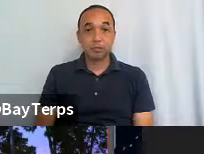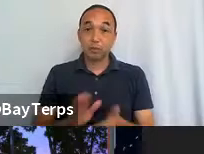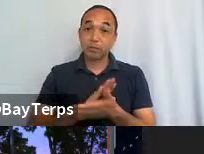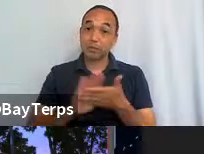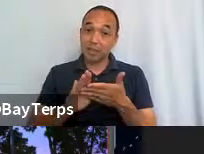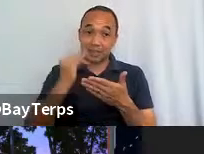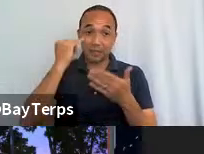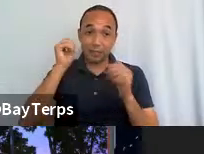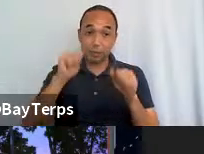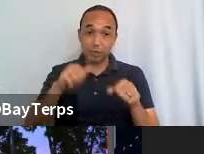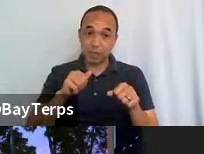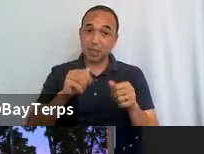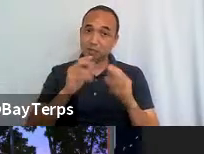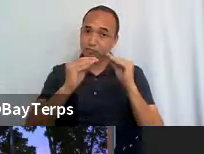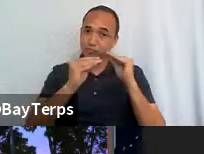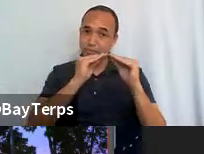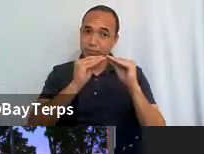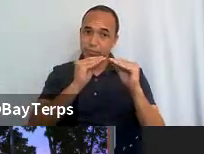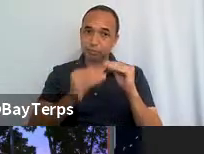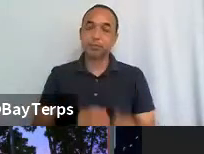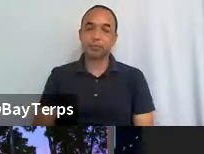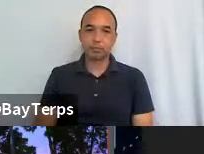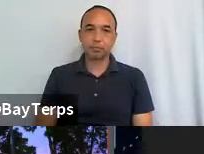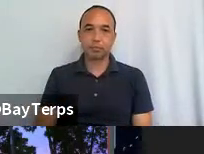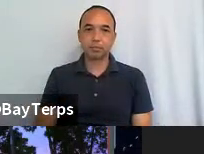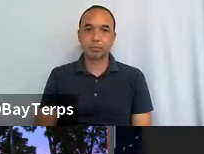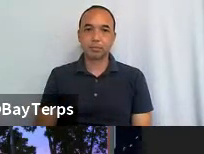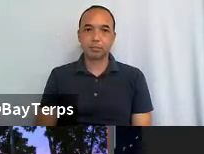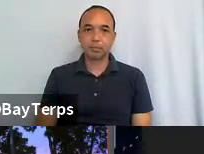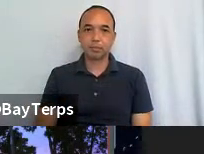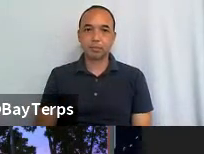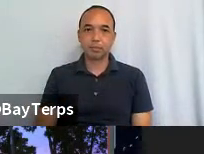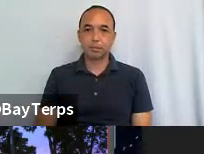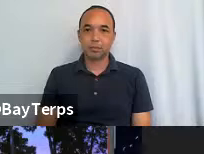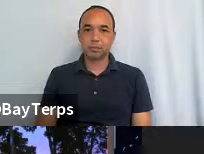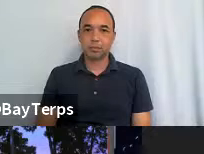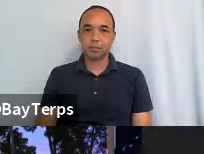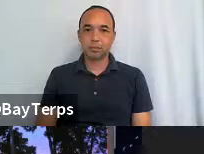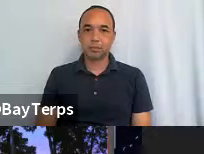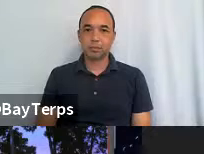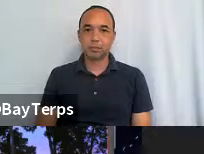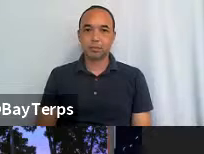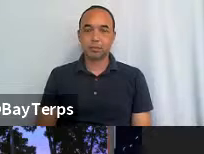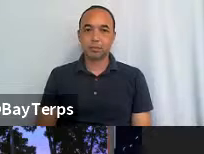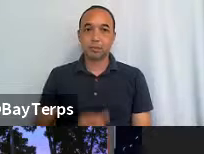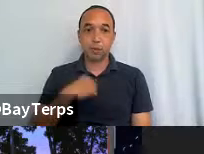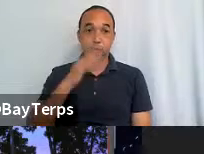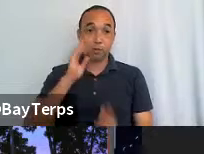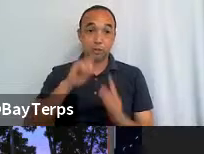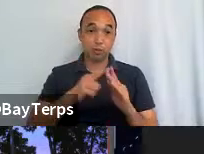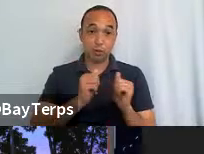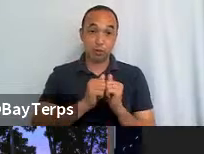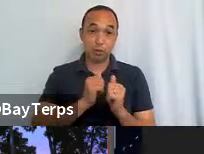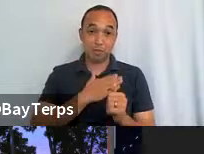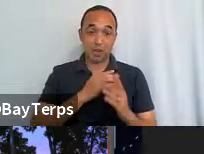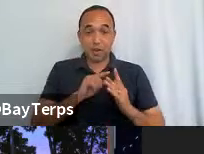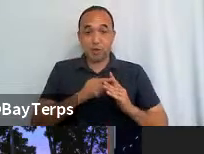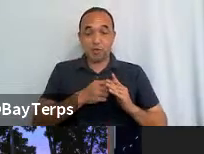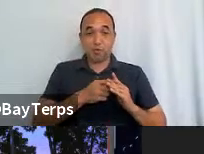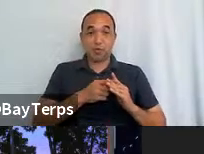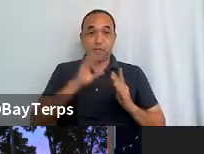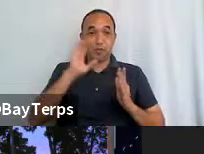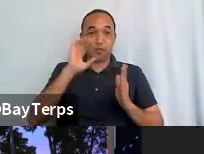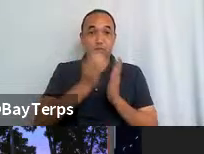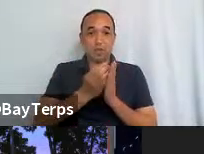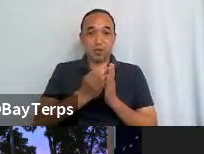this. So I'm going to start with my original picture layer here